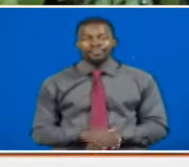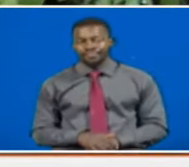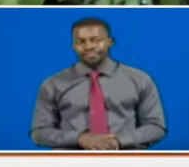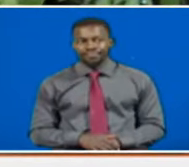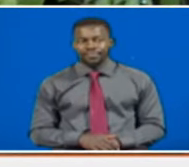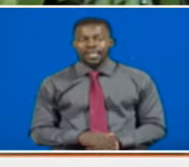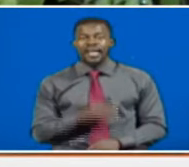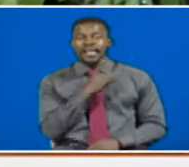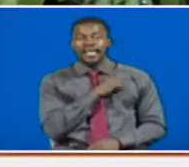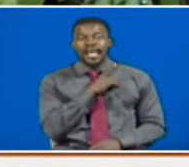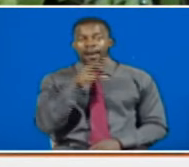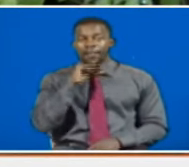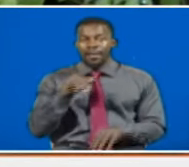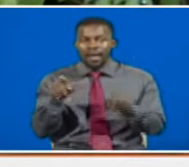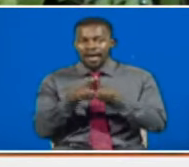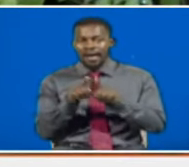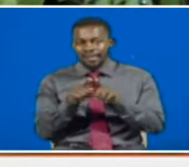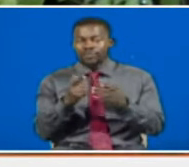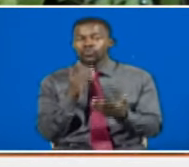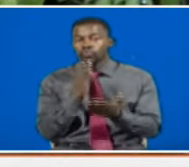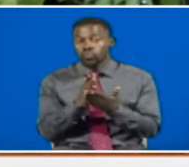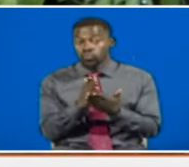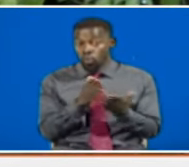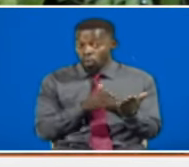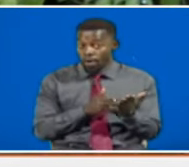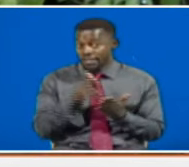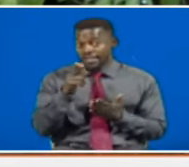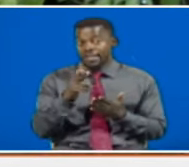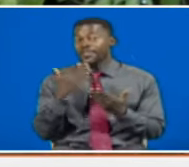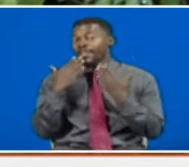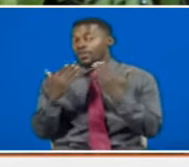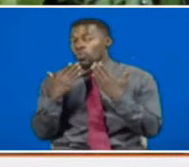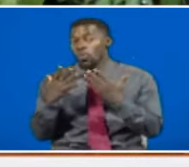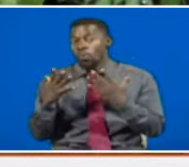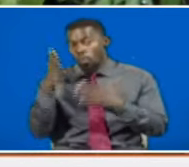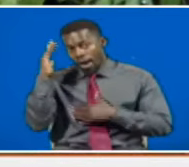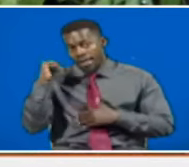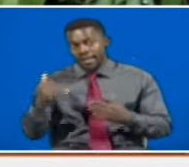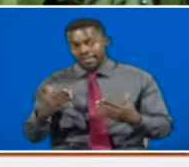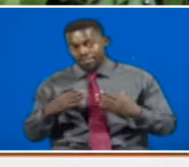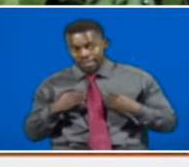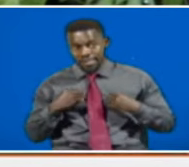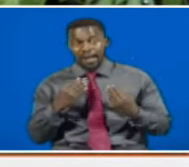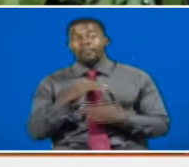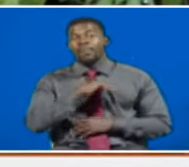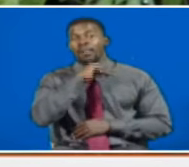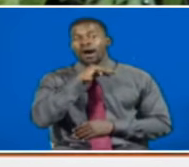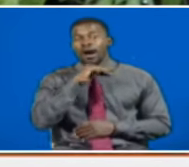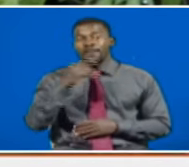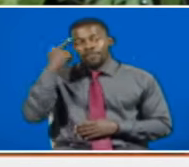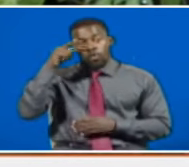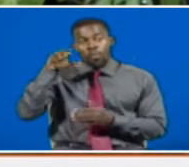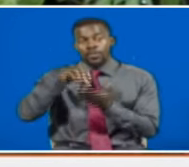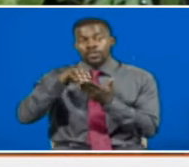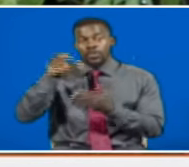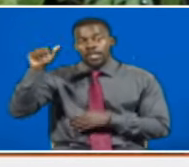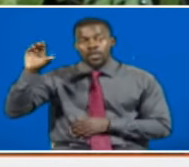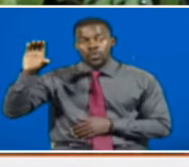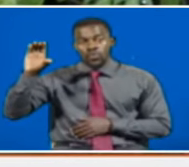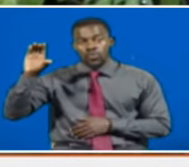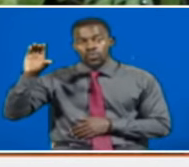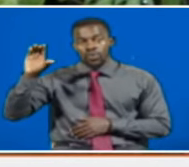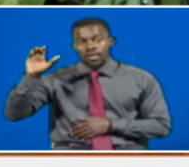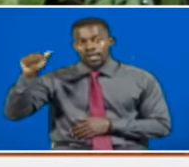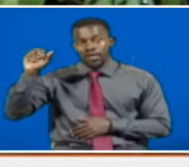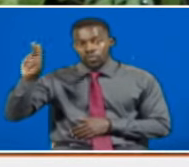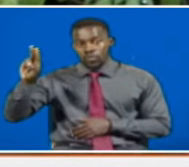my dear brother, I thank you most sincerely for accepting to support Kenya's candidature for the position of the chairperson of the